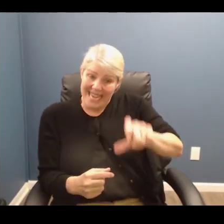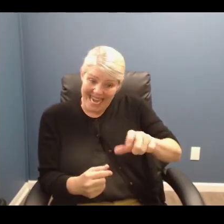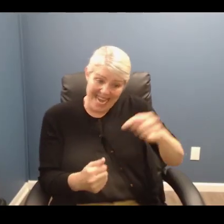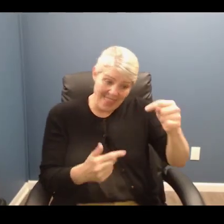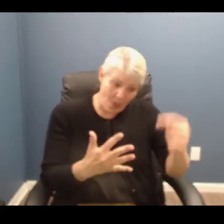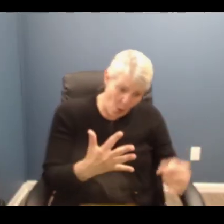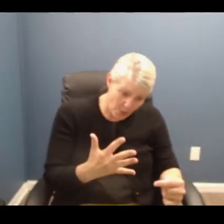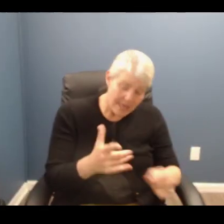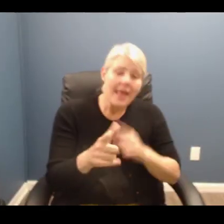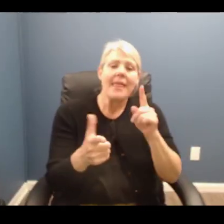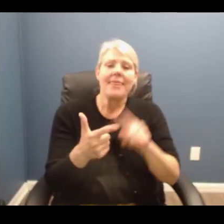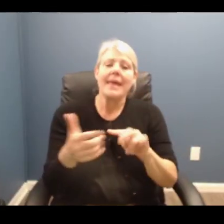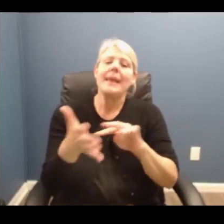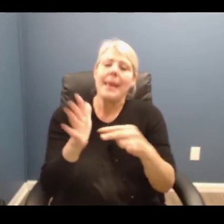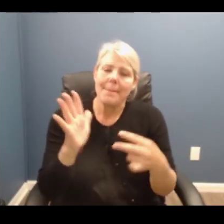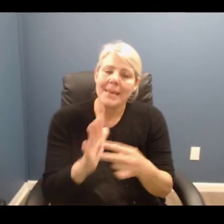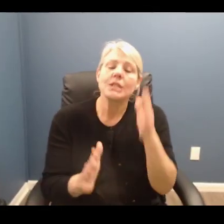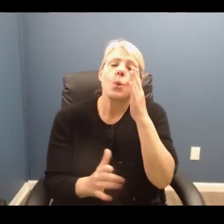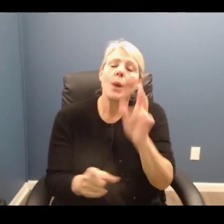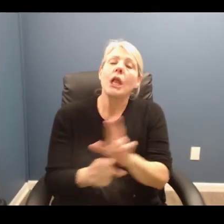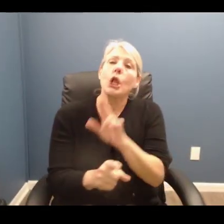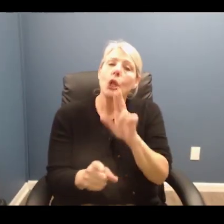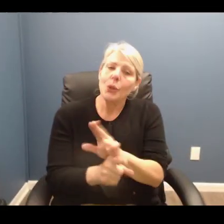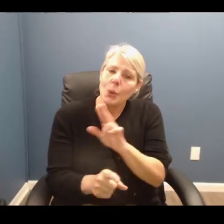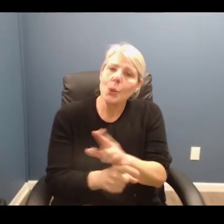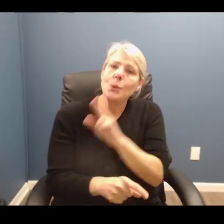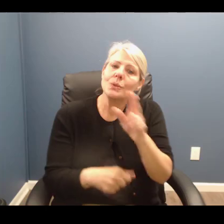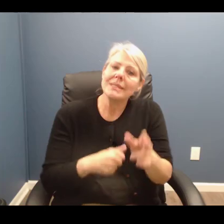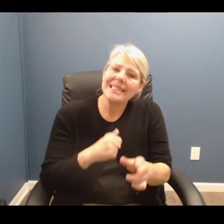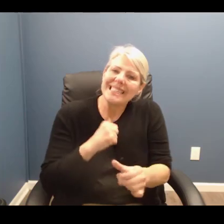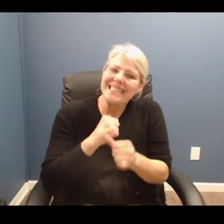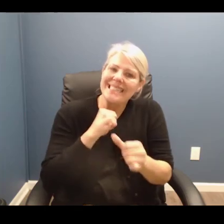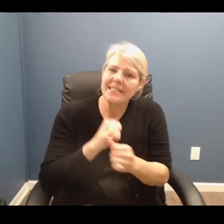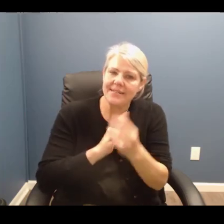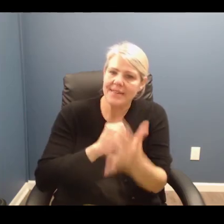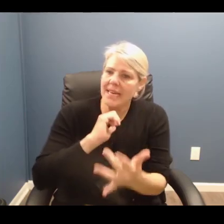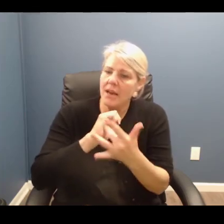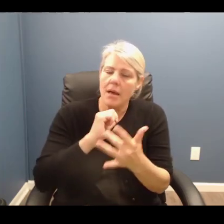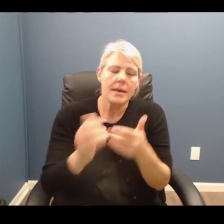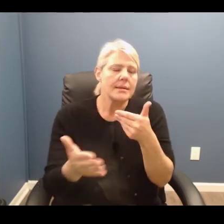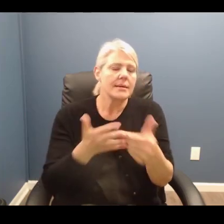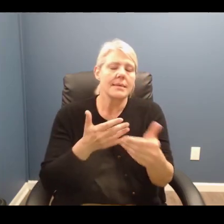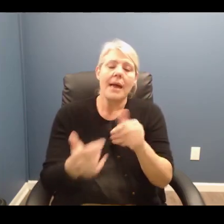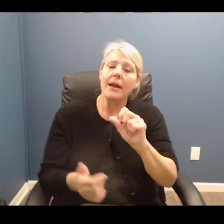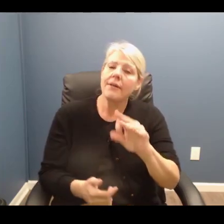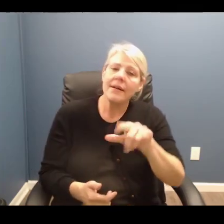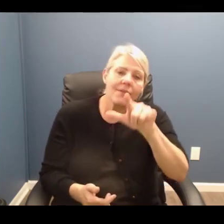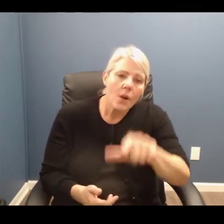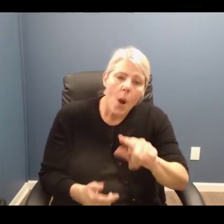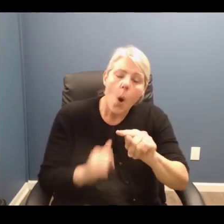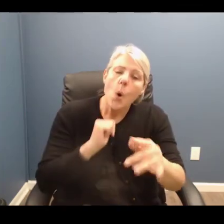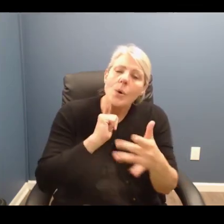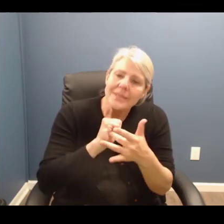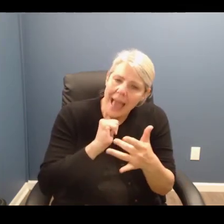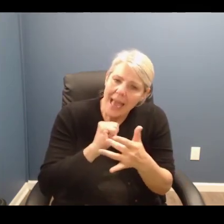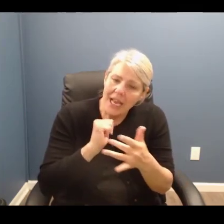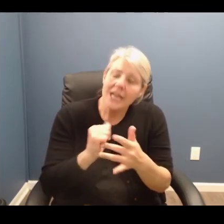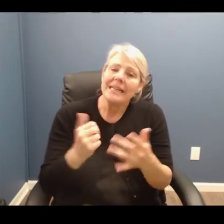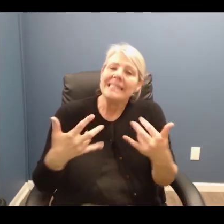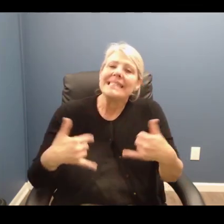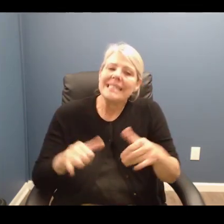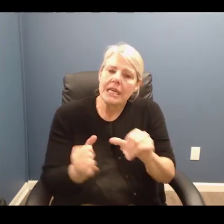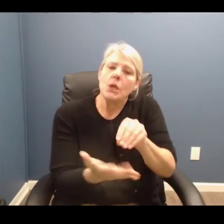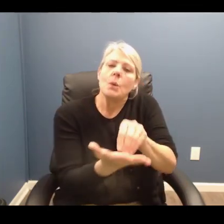items indicate the student will be using AT devices, even if they may be low tech, to ensure the student is able